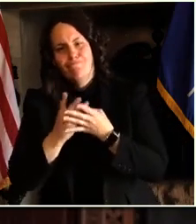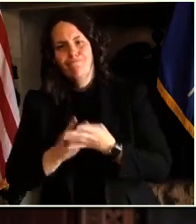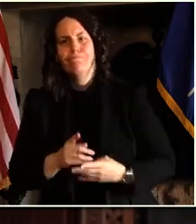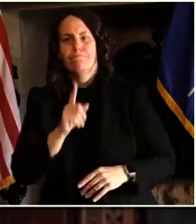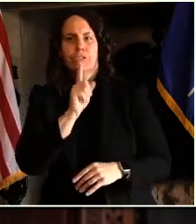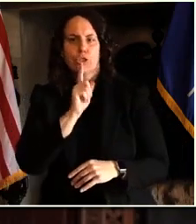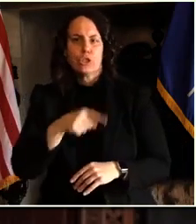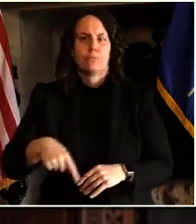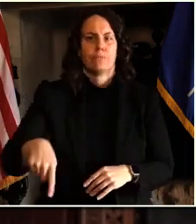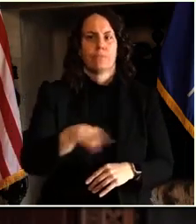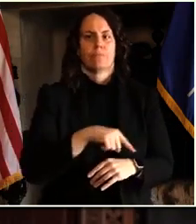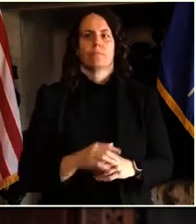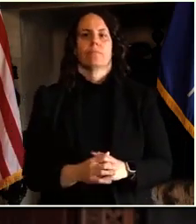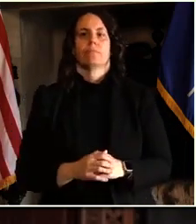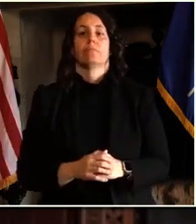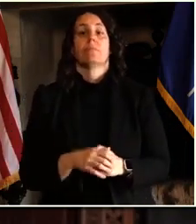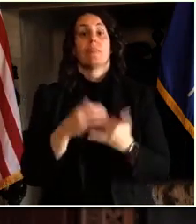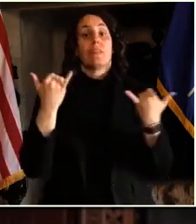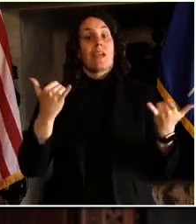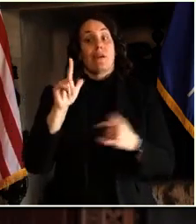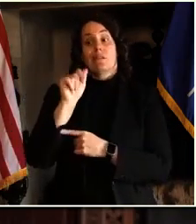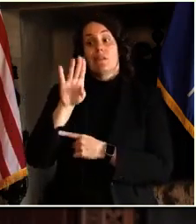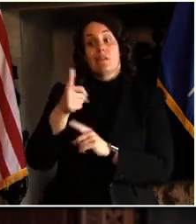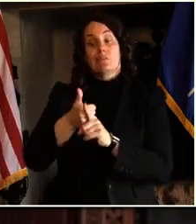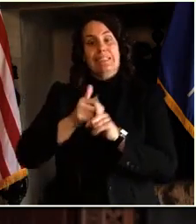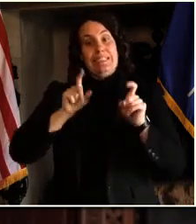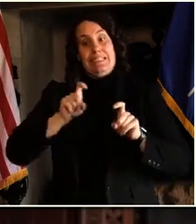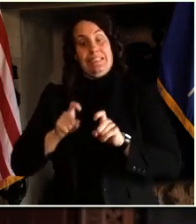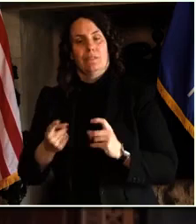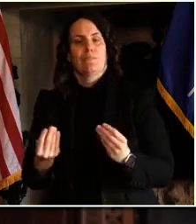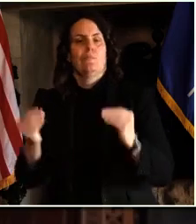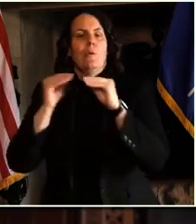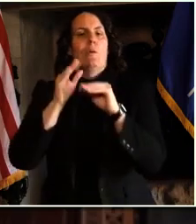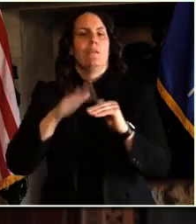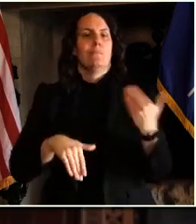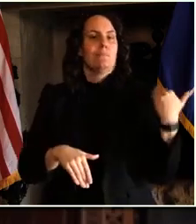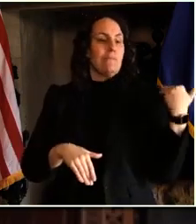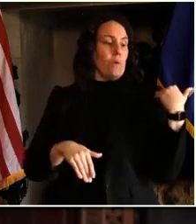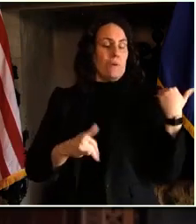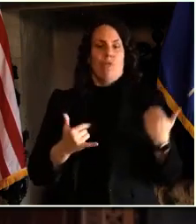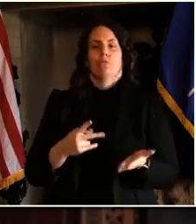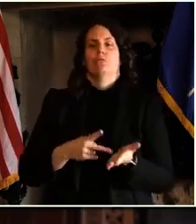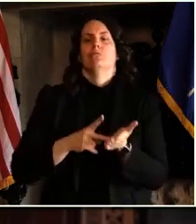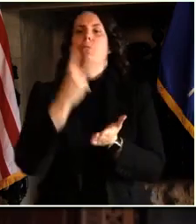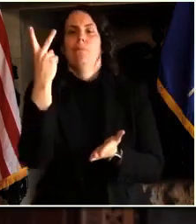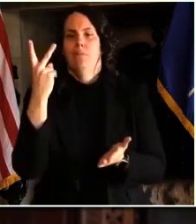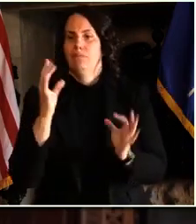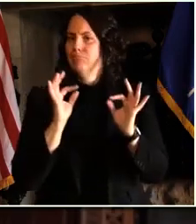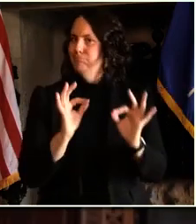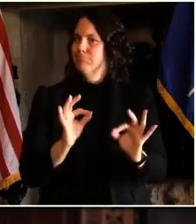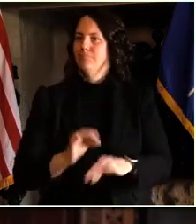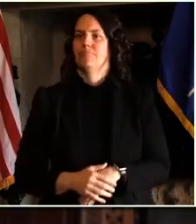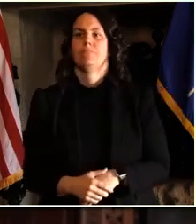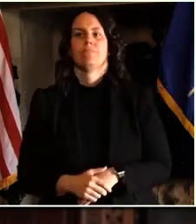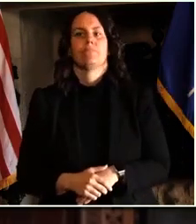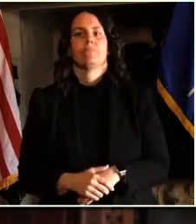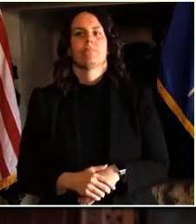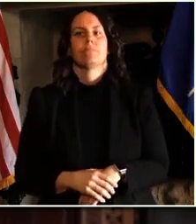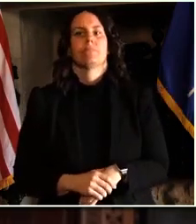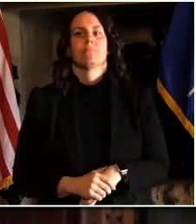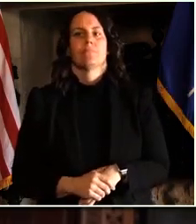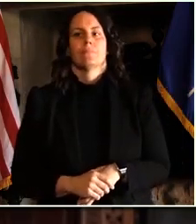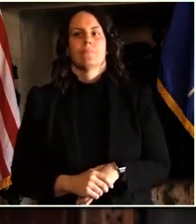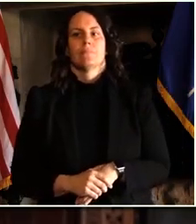capacity. These additional partners, all Wisconsin-based, include Exact Sciences, Promega,